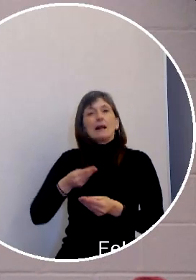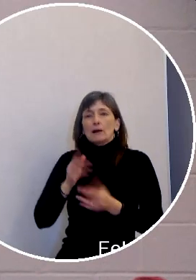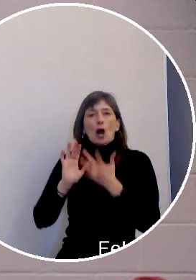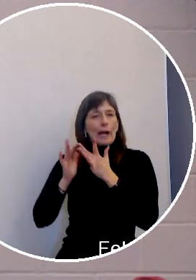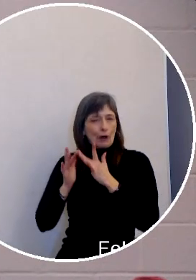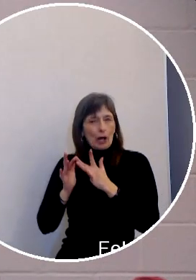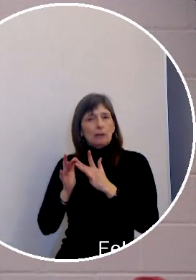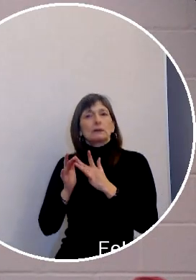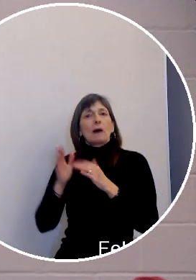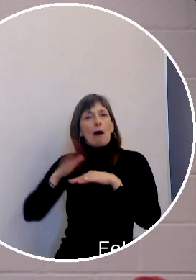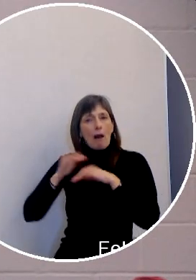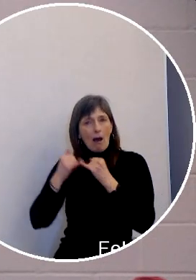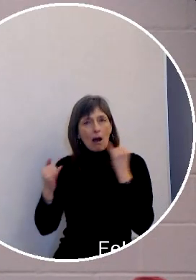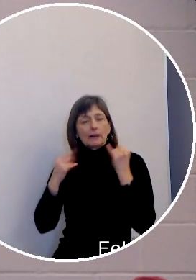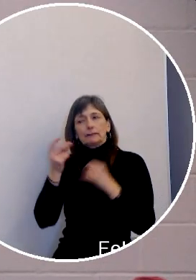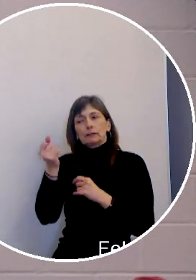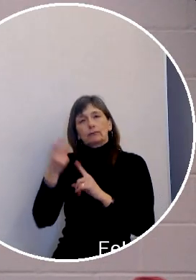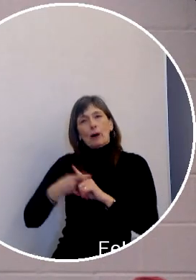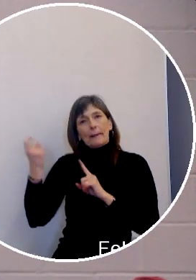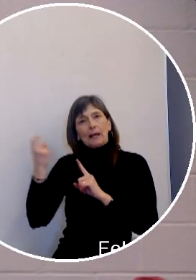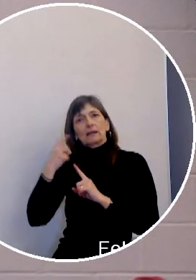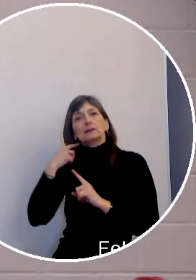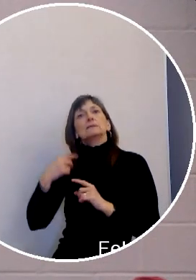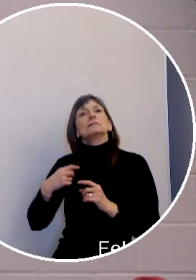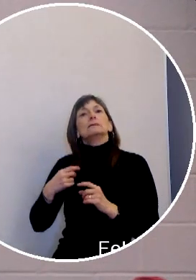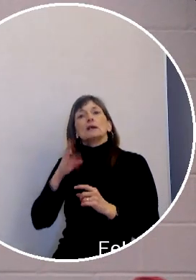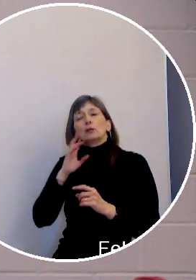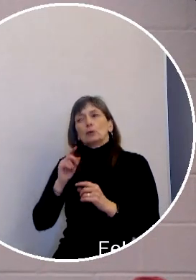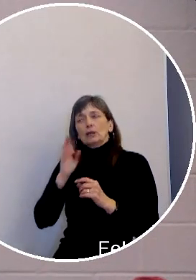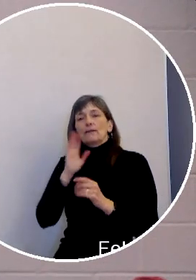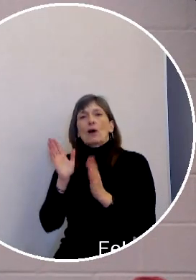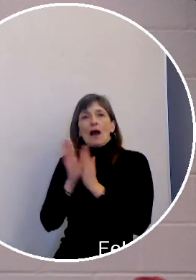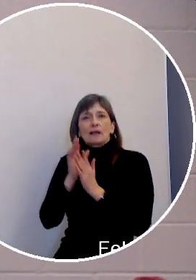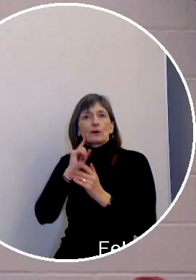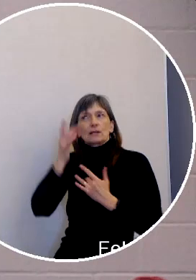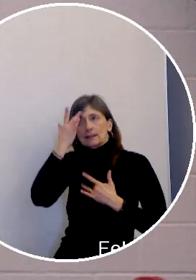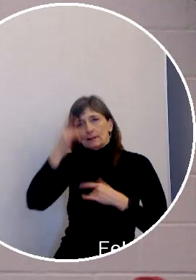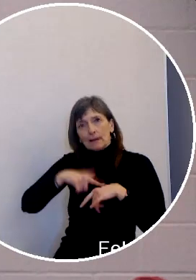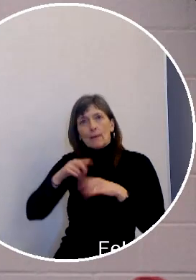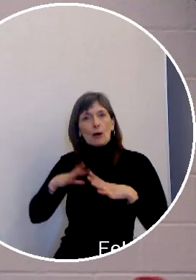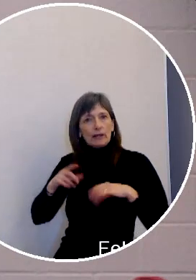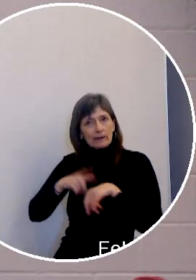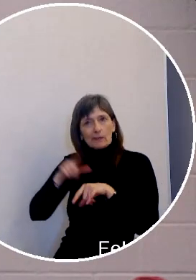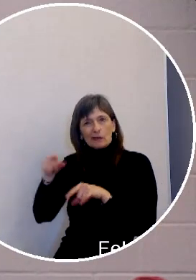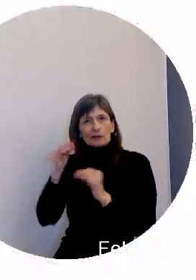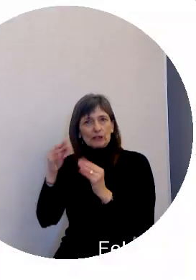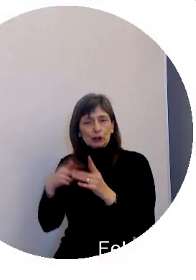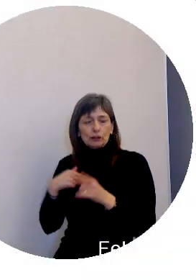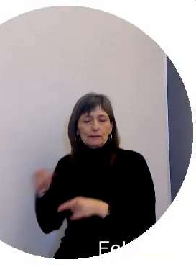leave requests and to have that done electronically.